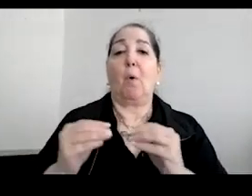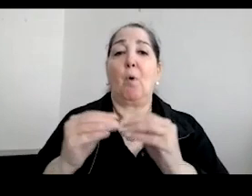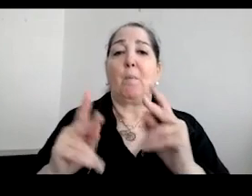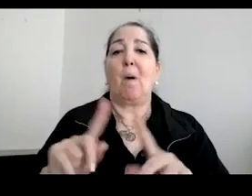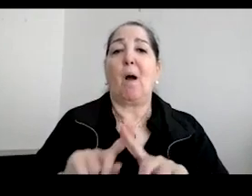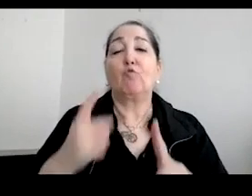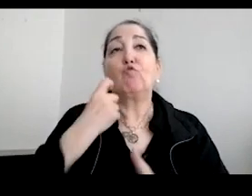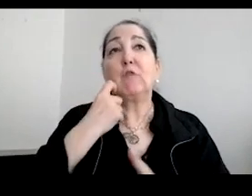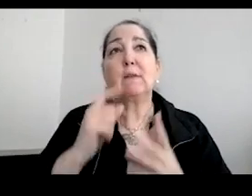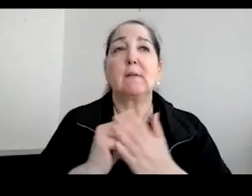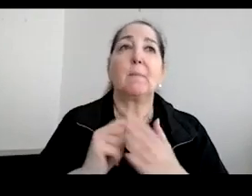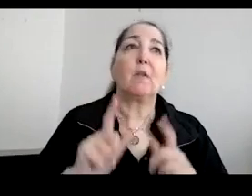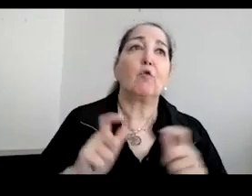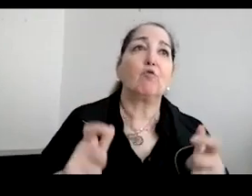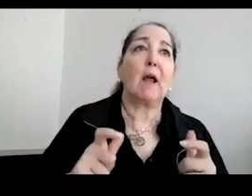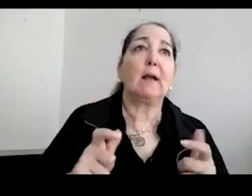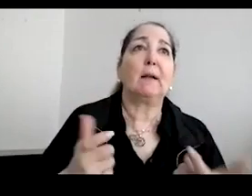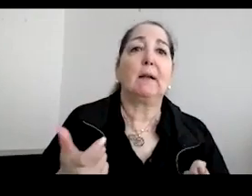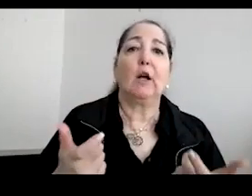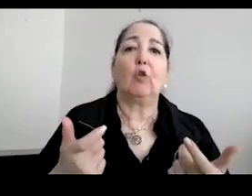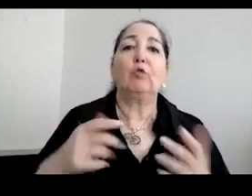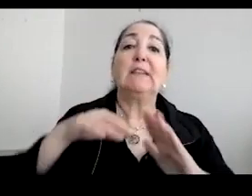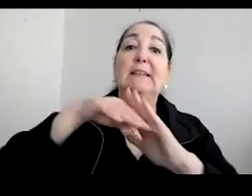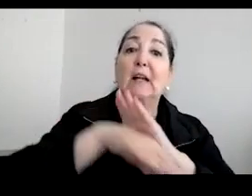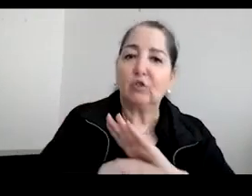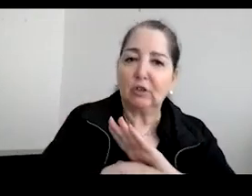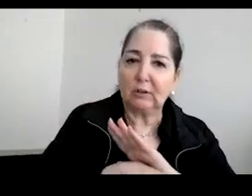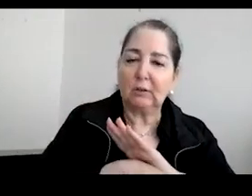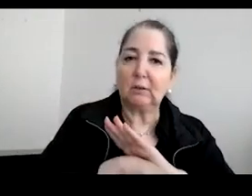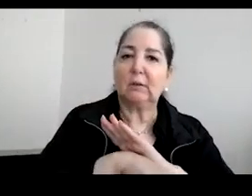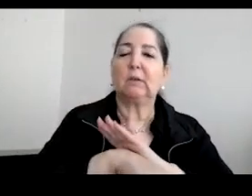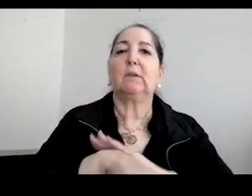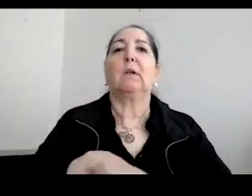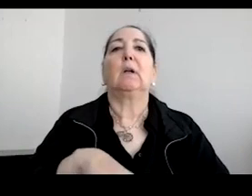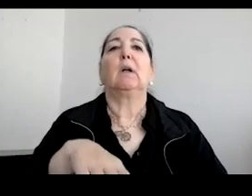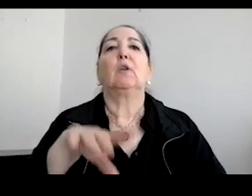there's been some retrenchment as states have kind of increasingly run into